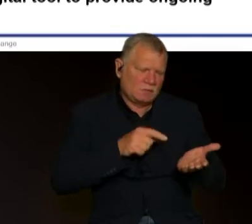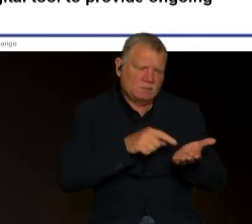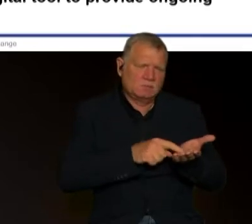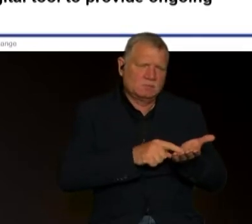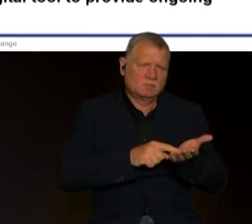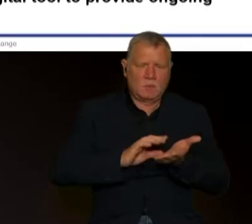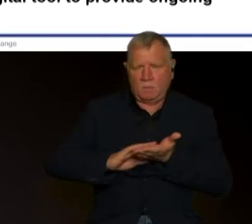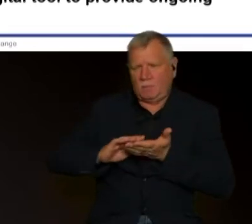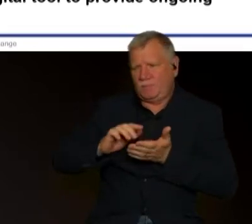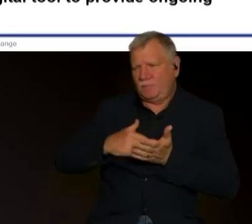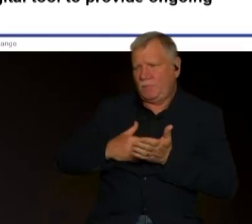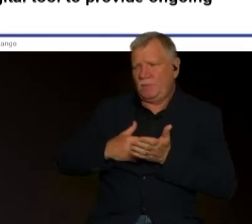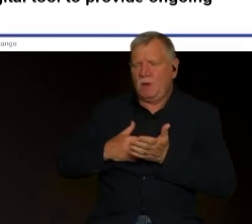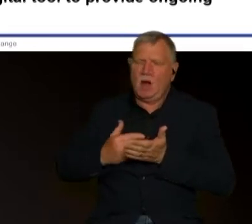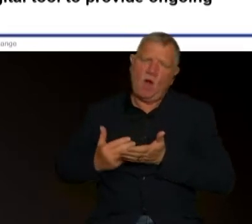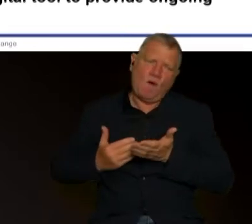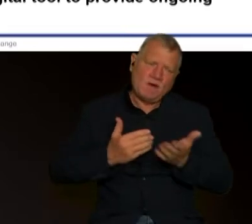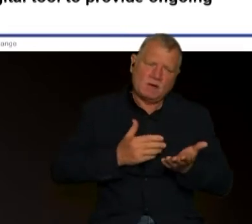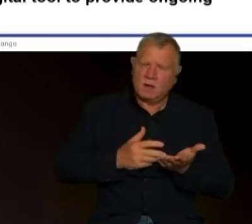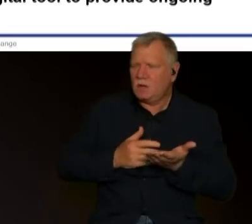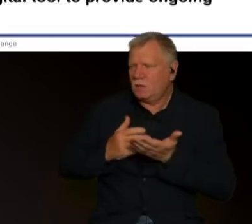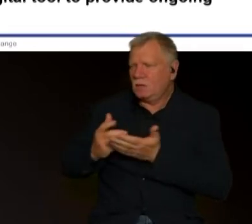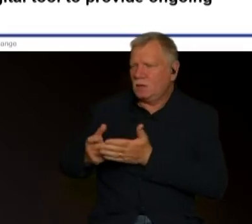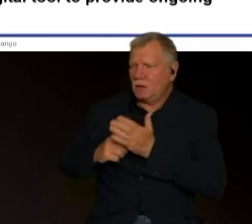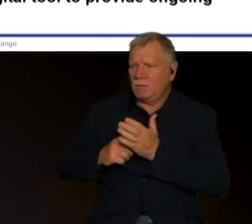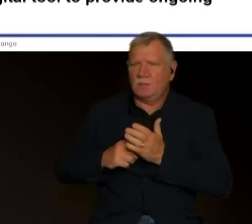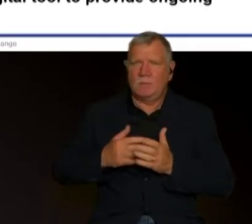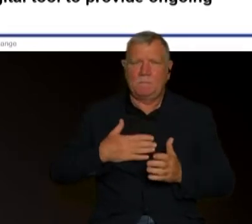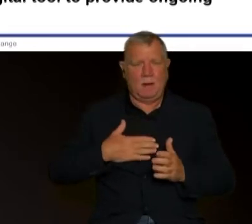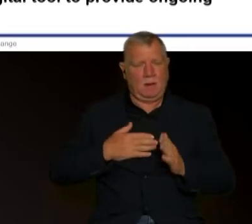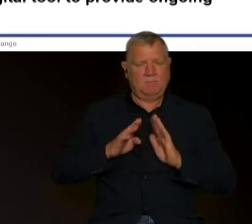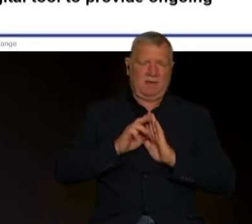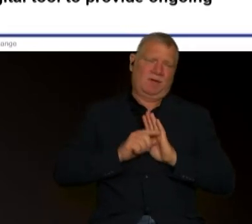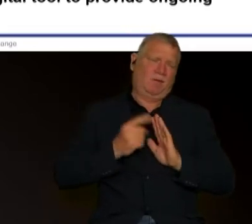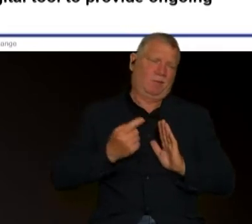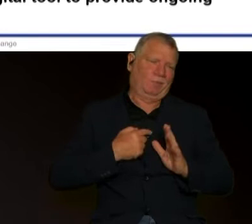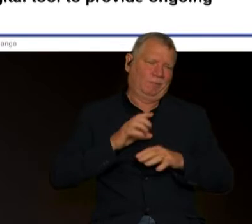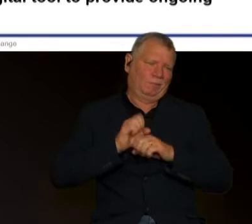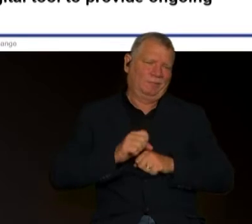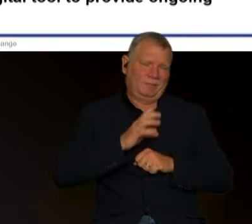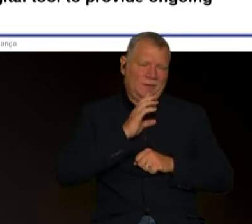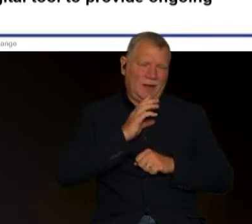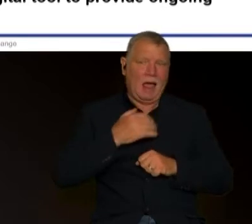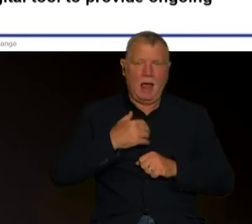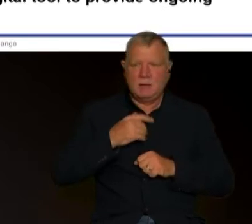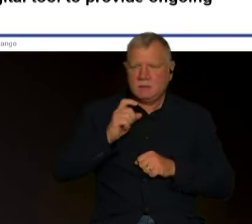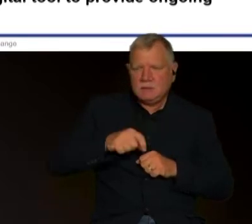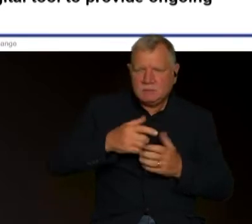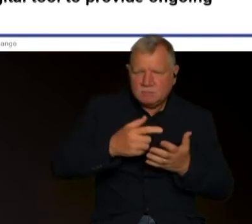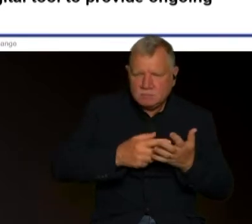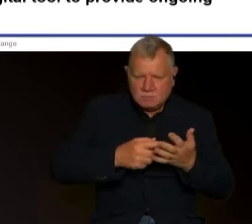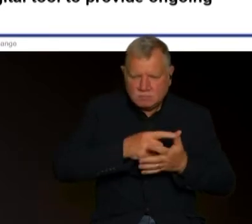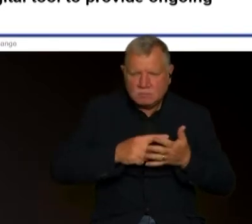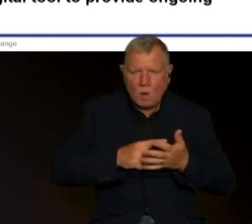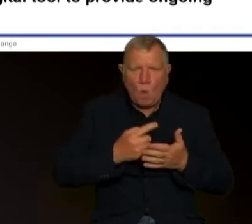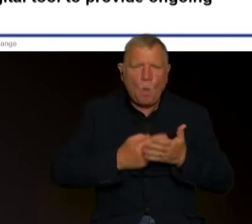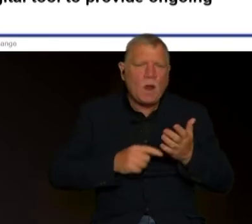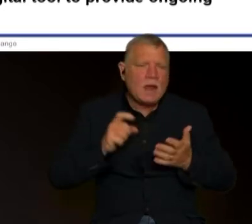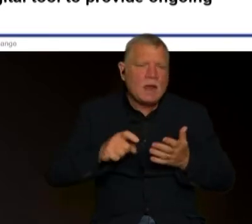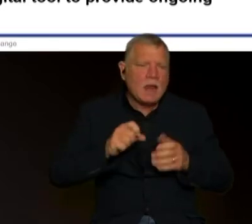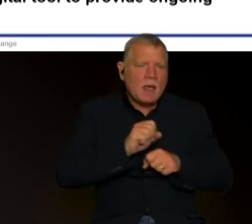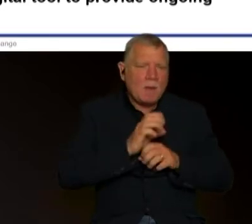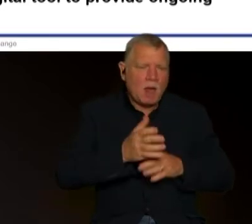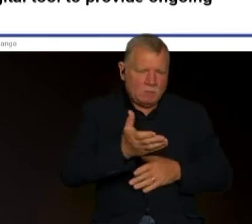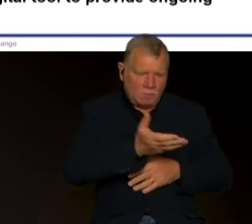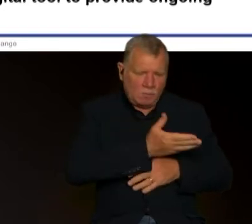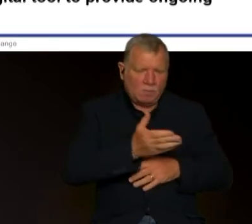offer? And sorry, I know I talk about demand and supply a lot. This can't be avoided. We see the demand.